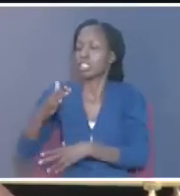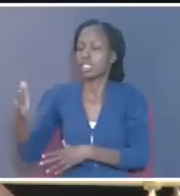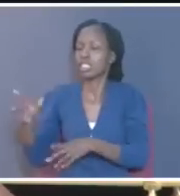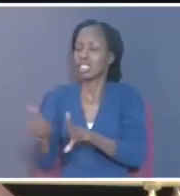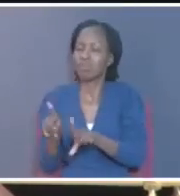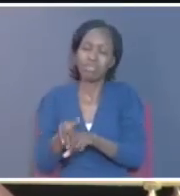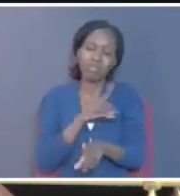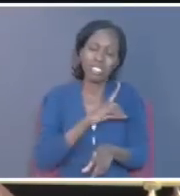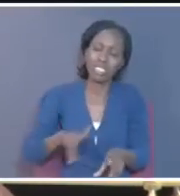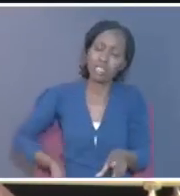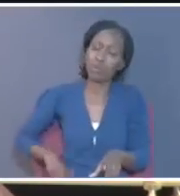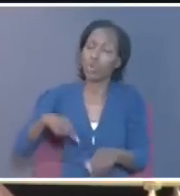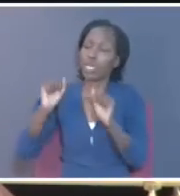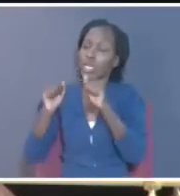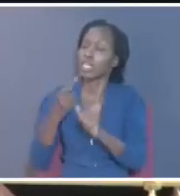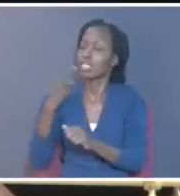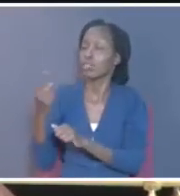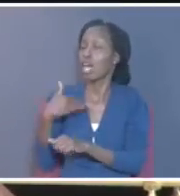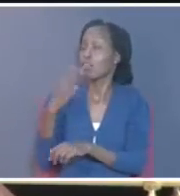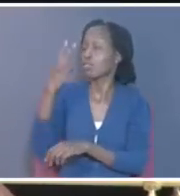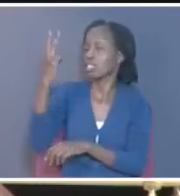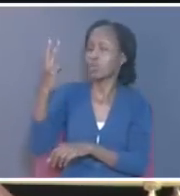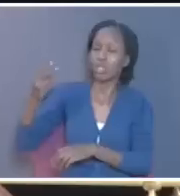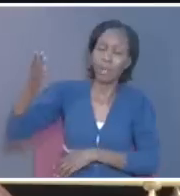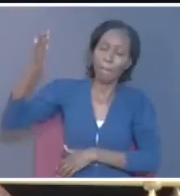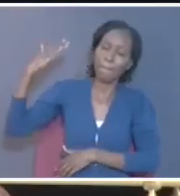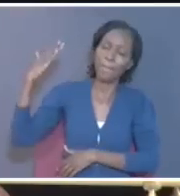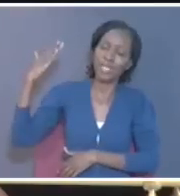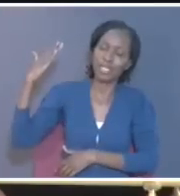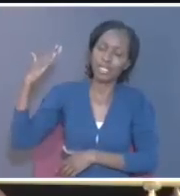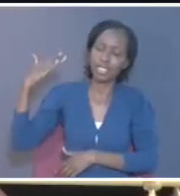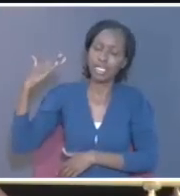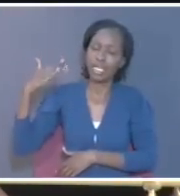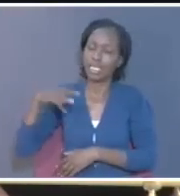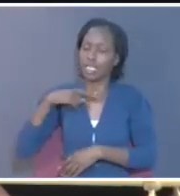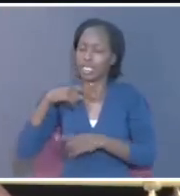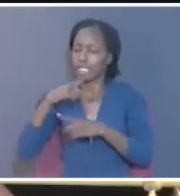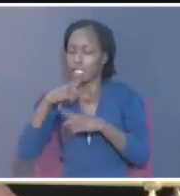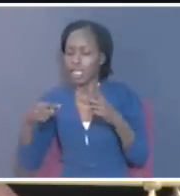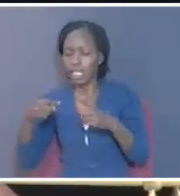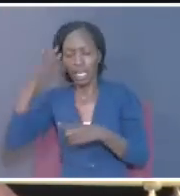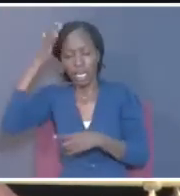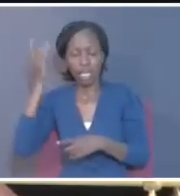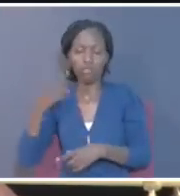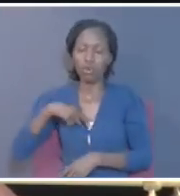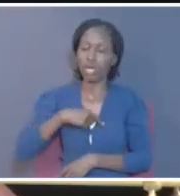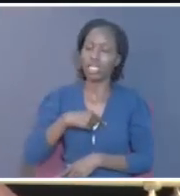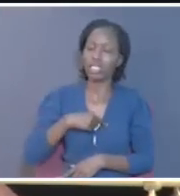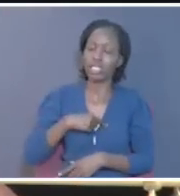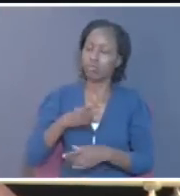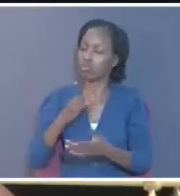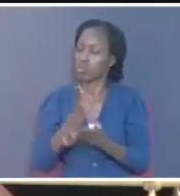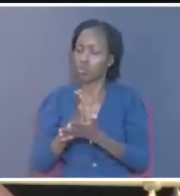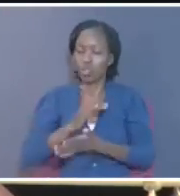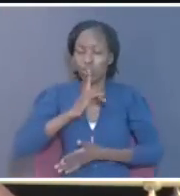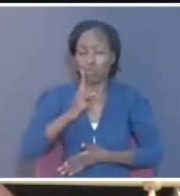like David, Father, we can say we have seen you in the past kill lions and bears for us. And therefore, we are